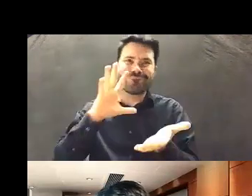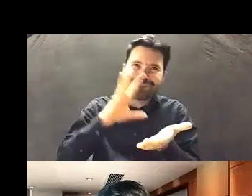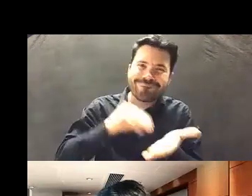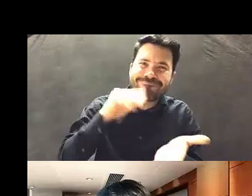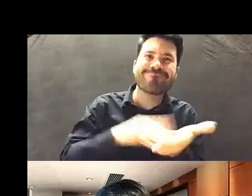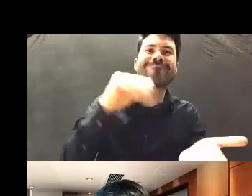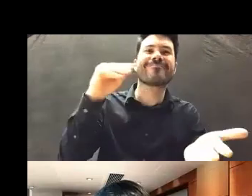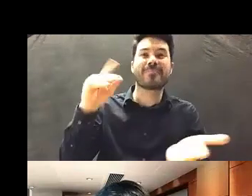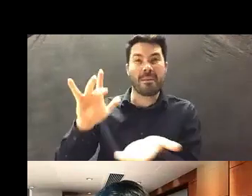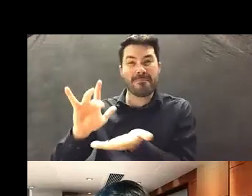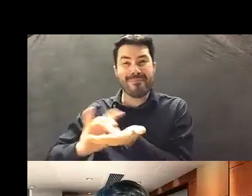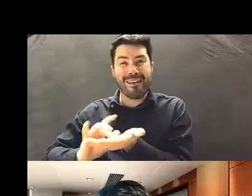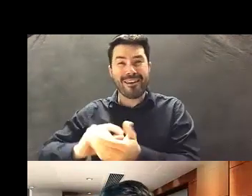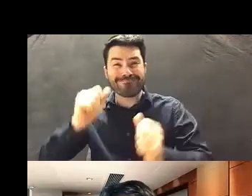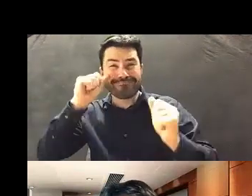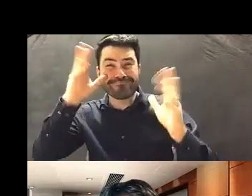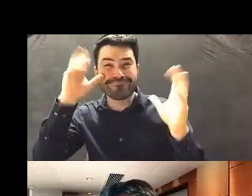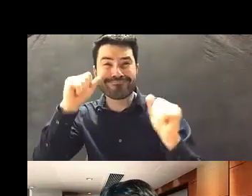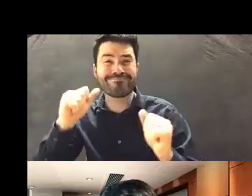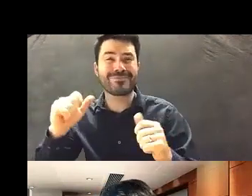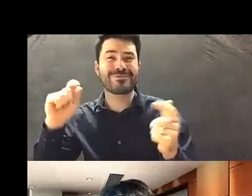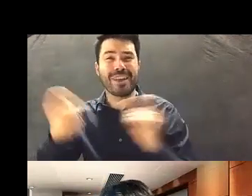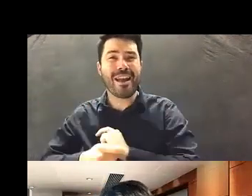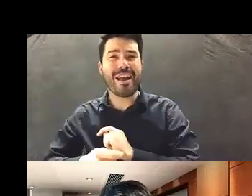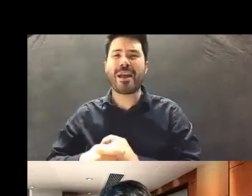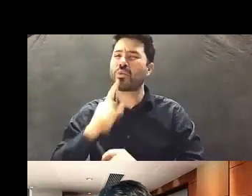medical miracles, and the unlimited